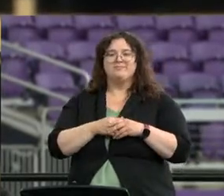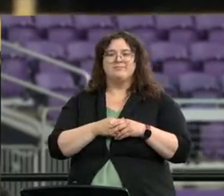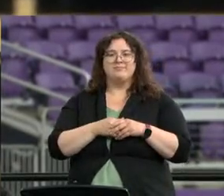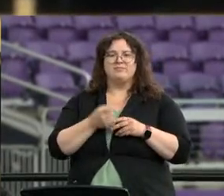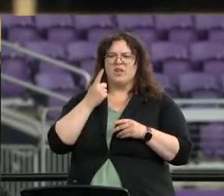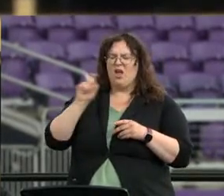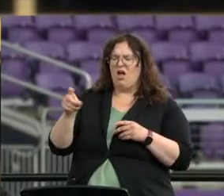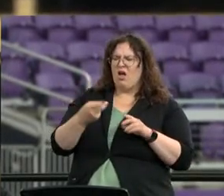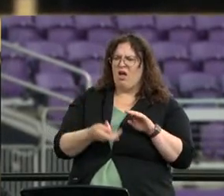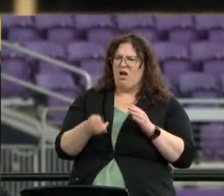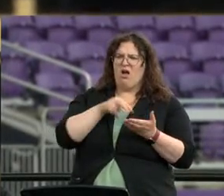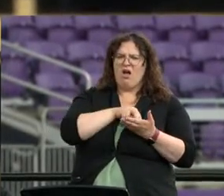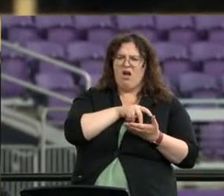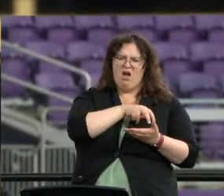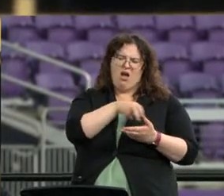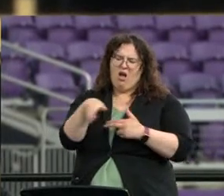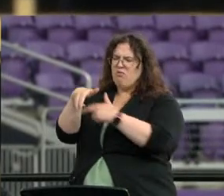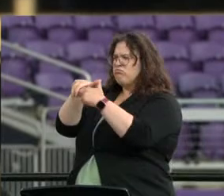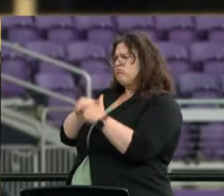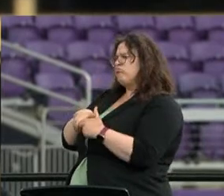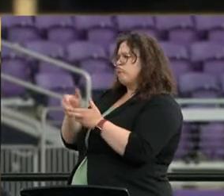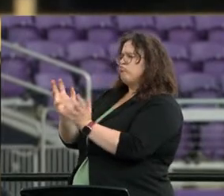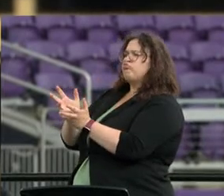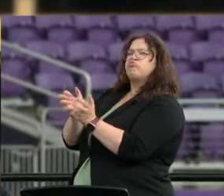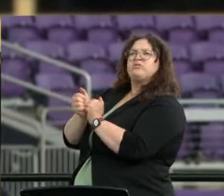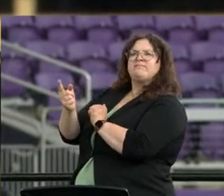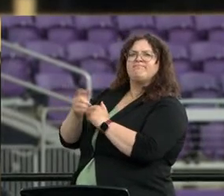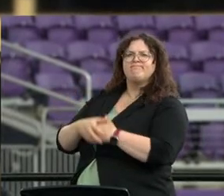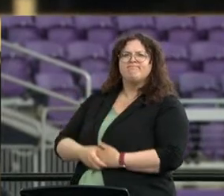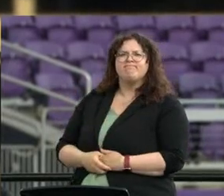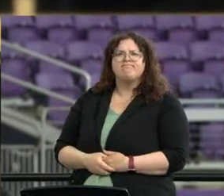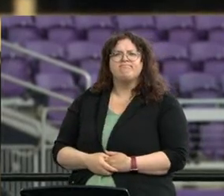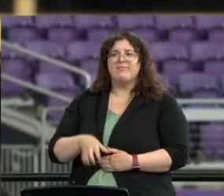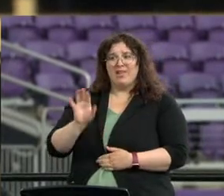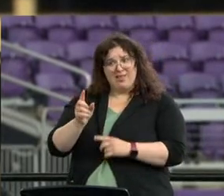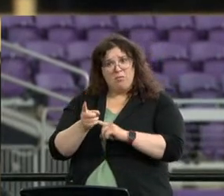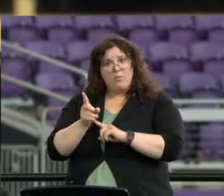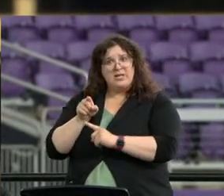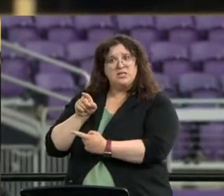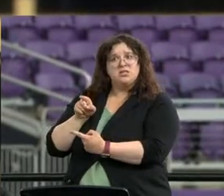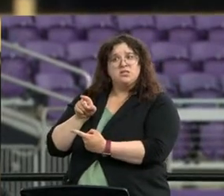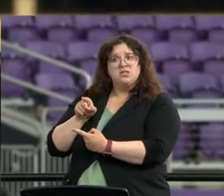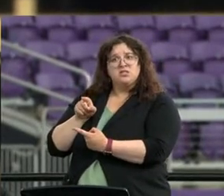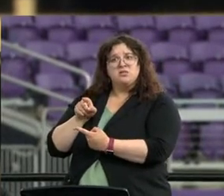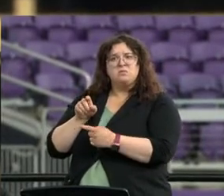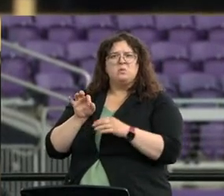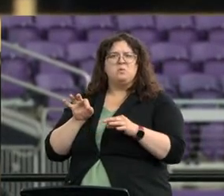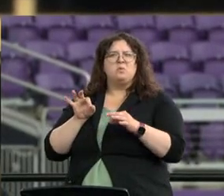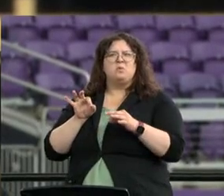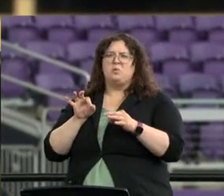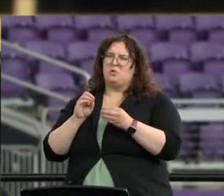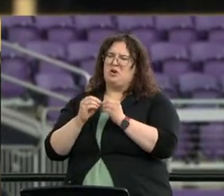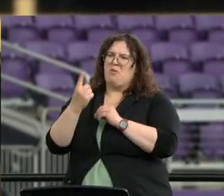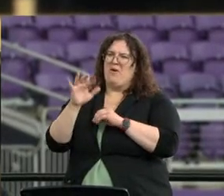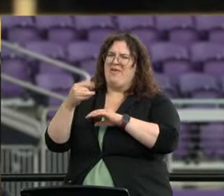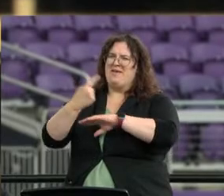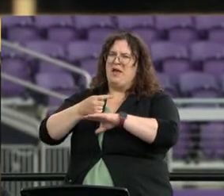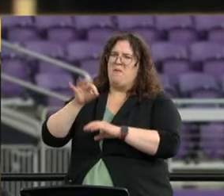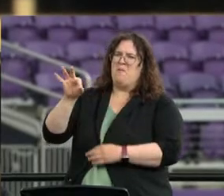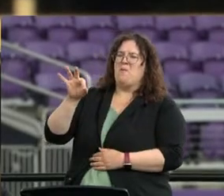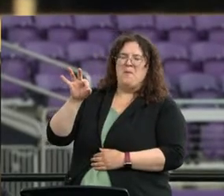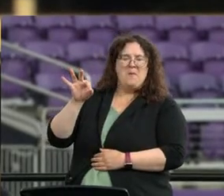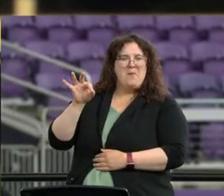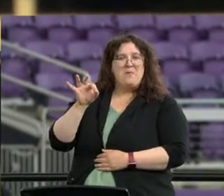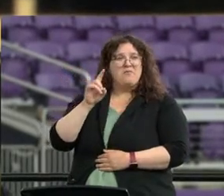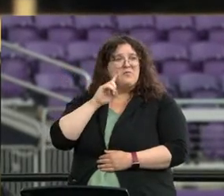went over to the other table and sat with the boy to keep him company. In that moment, he had a pretty good run at number one on my list. And as a